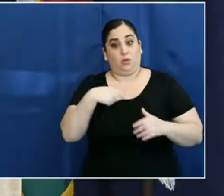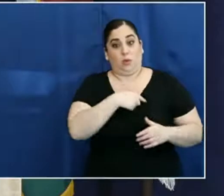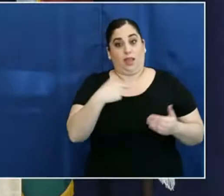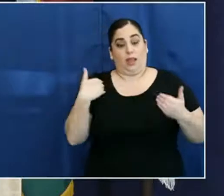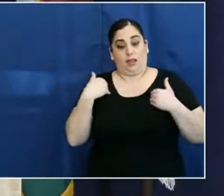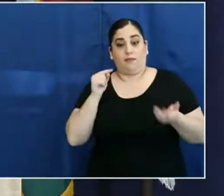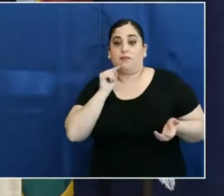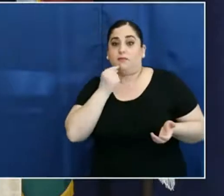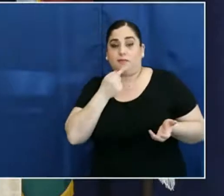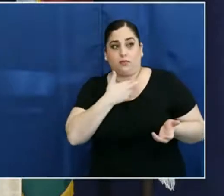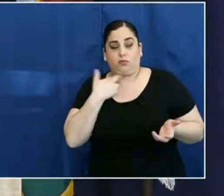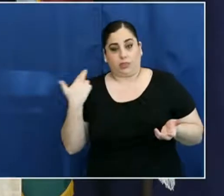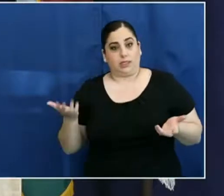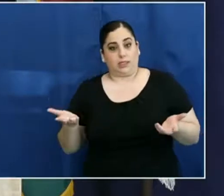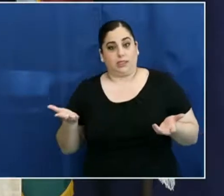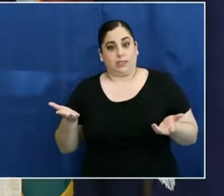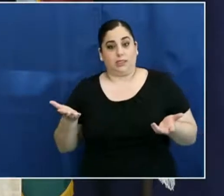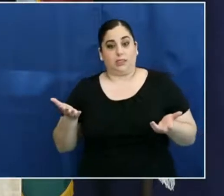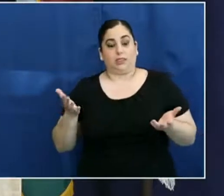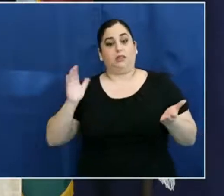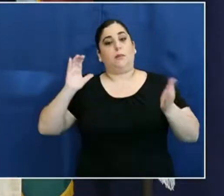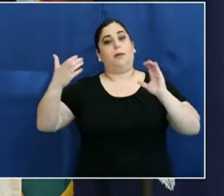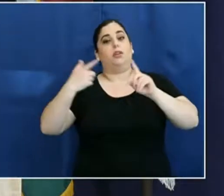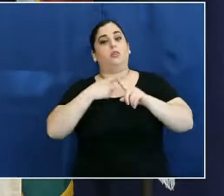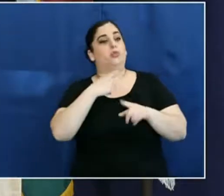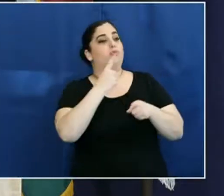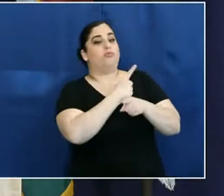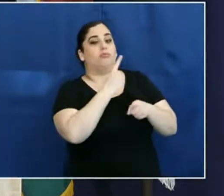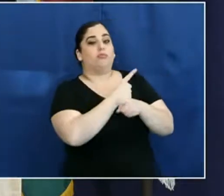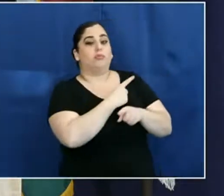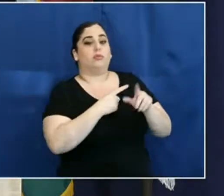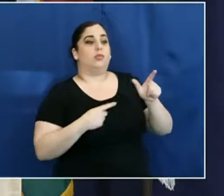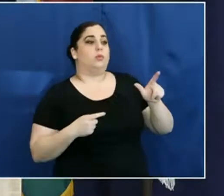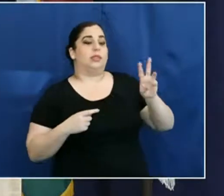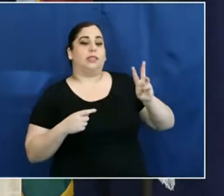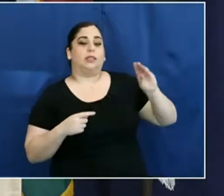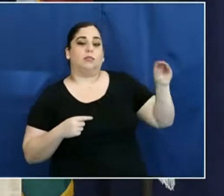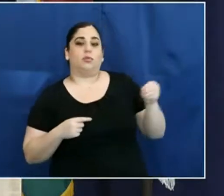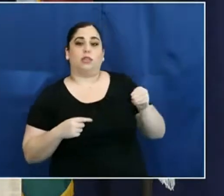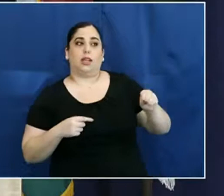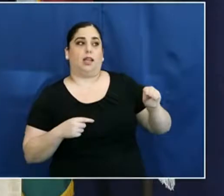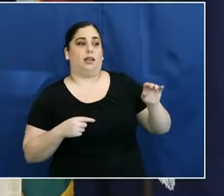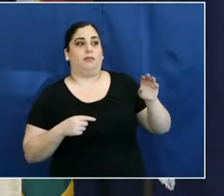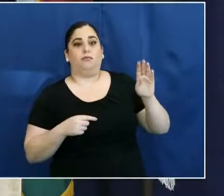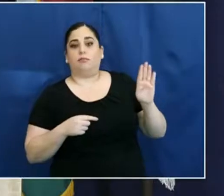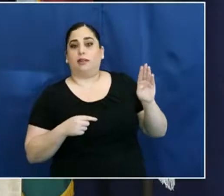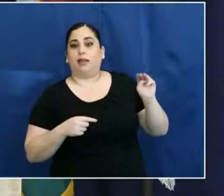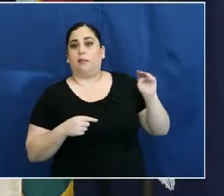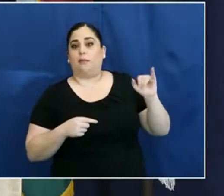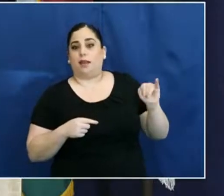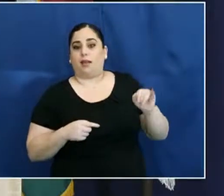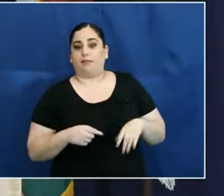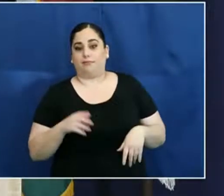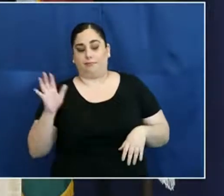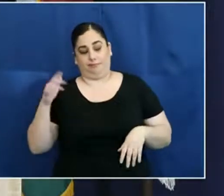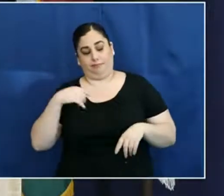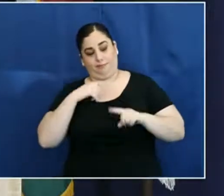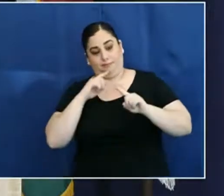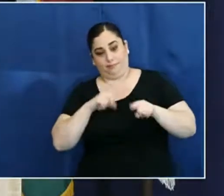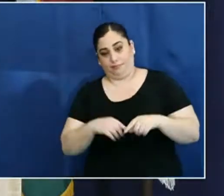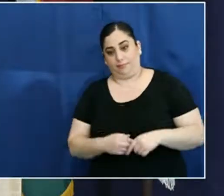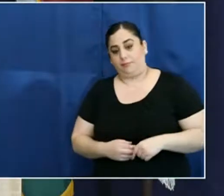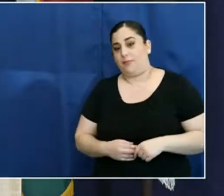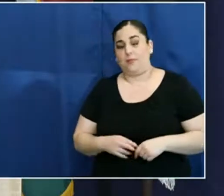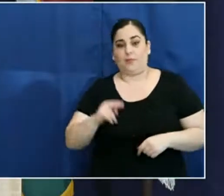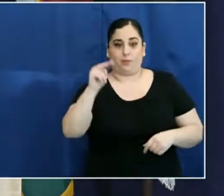who was at a 26 BMI and just considered overweight. So, Paul, no, I have no concerns. What you're looking at is the